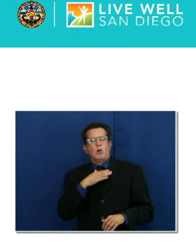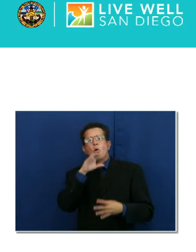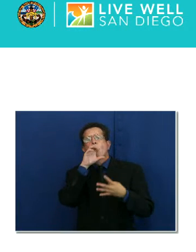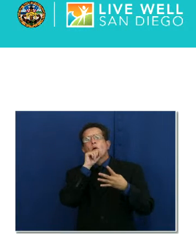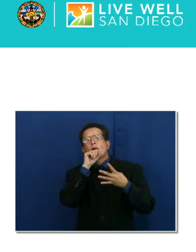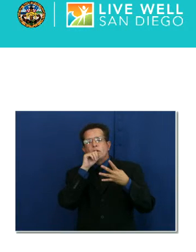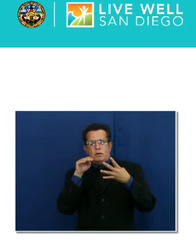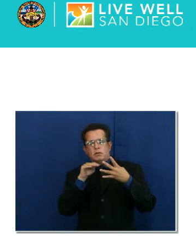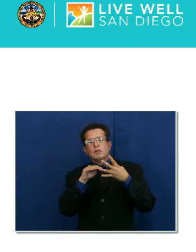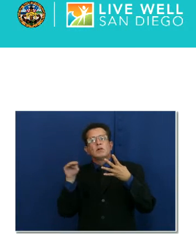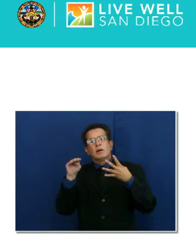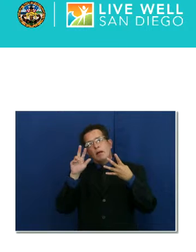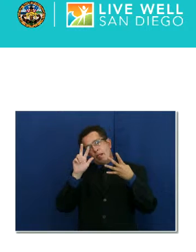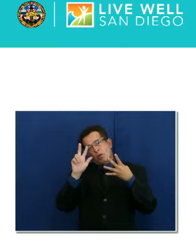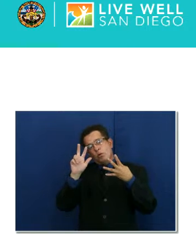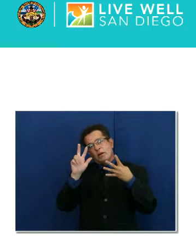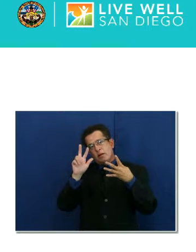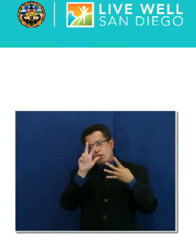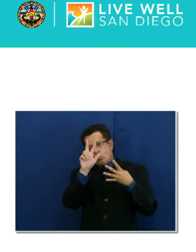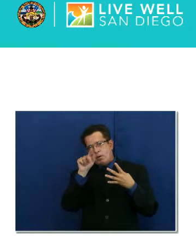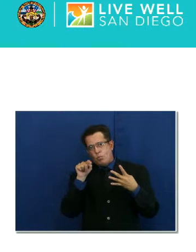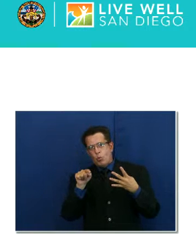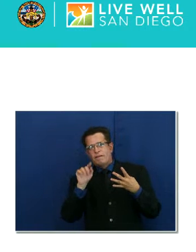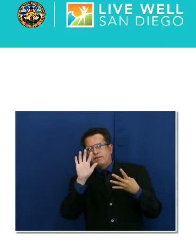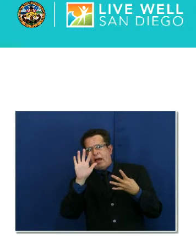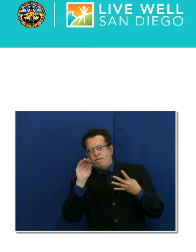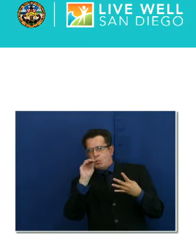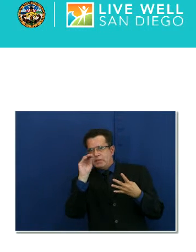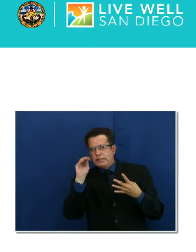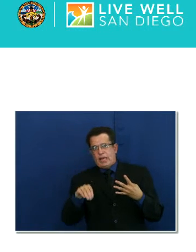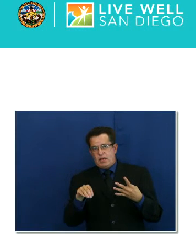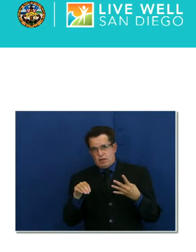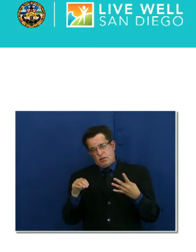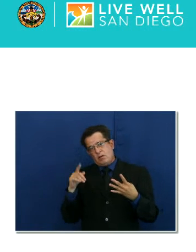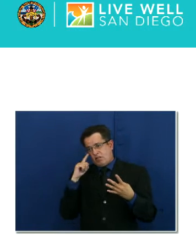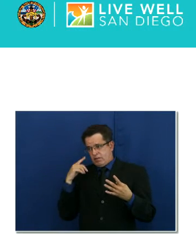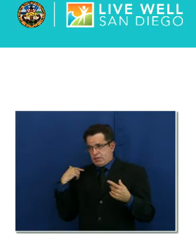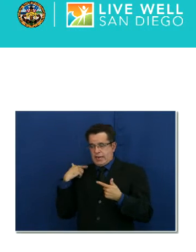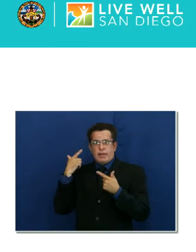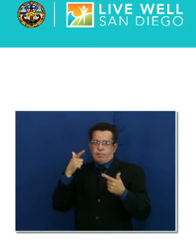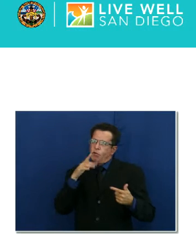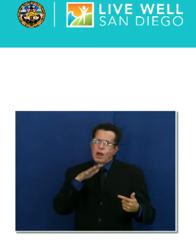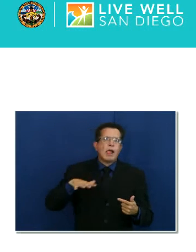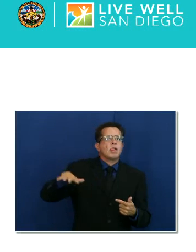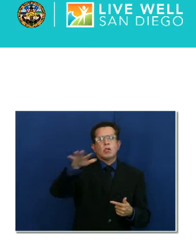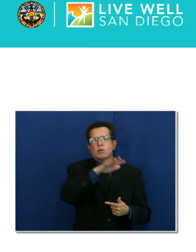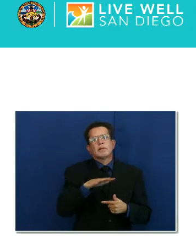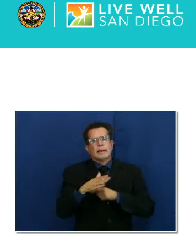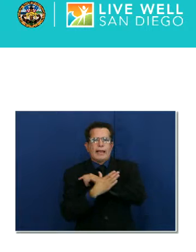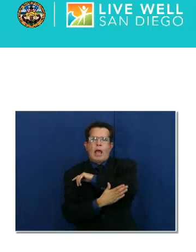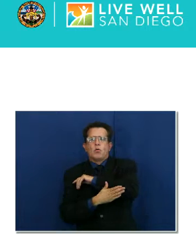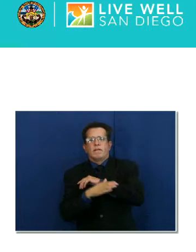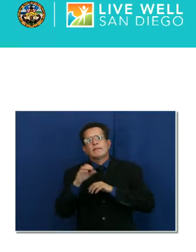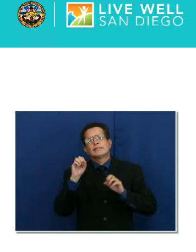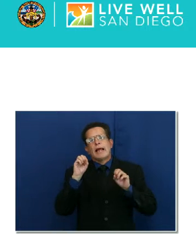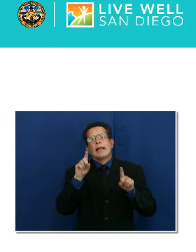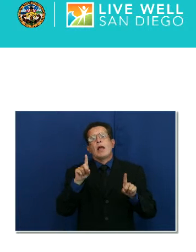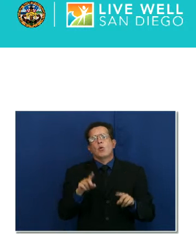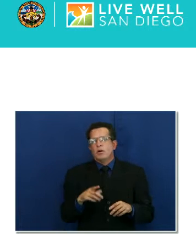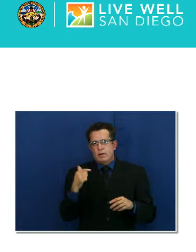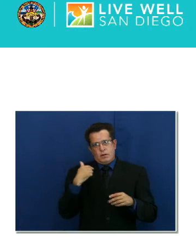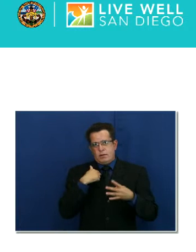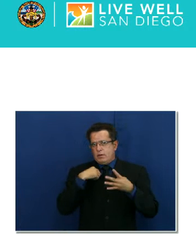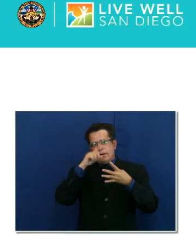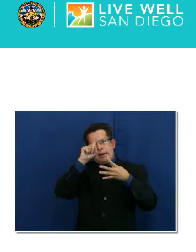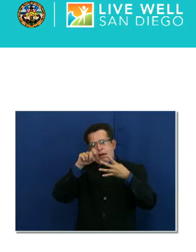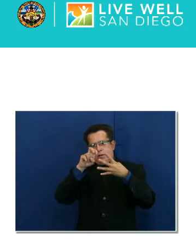3, and has remained at 3.5% for the entire county. Now, the county cannot move